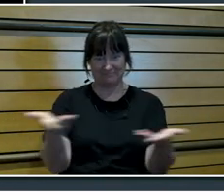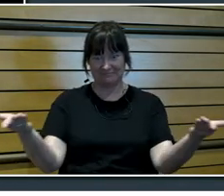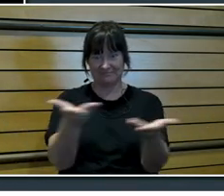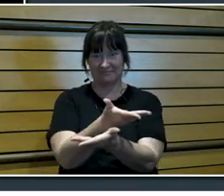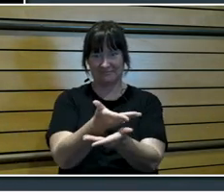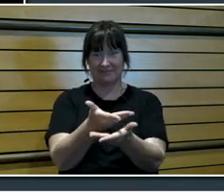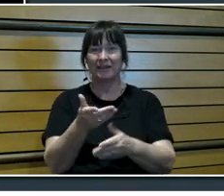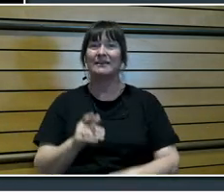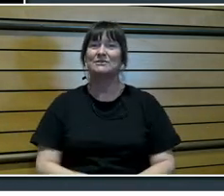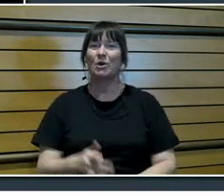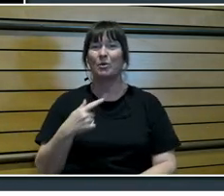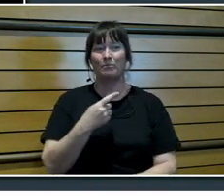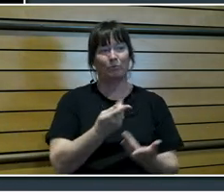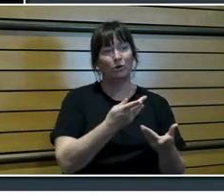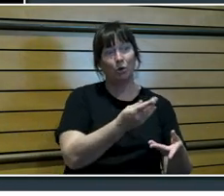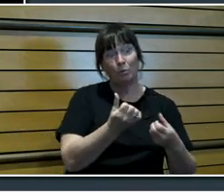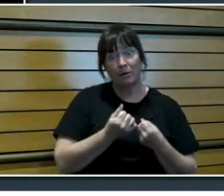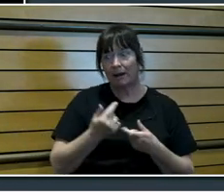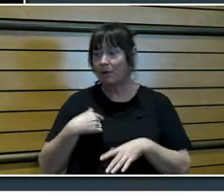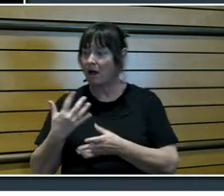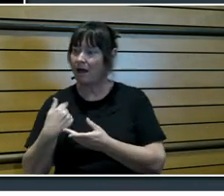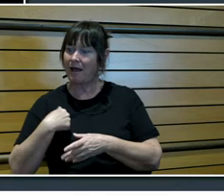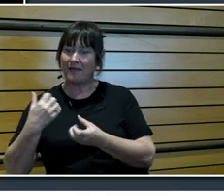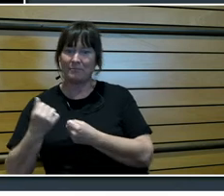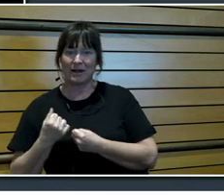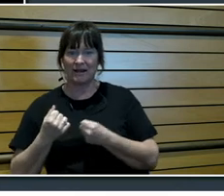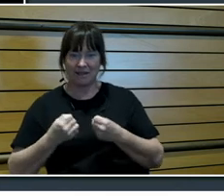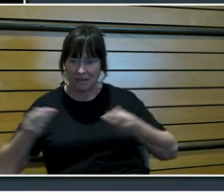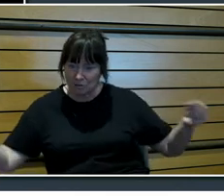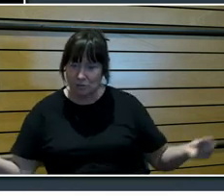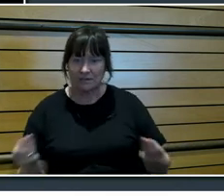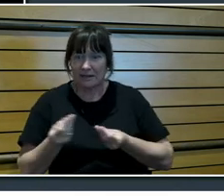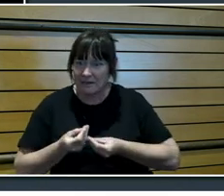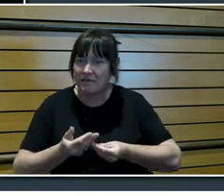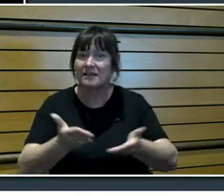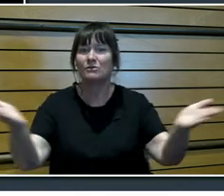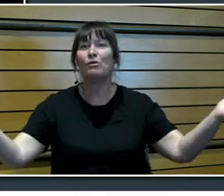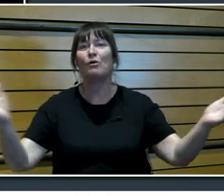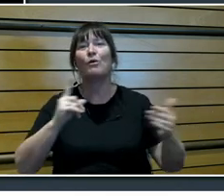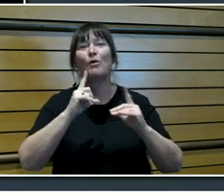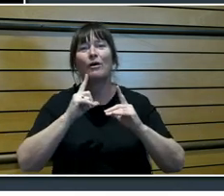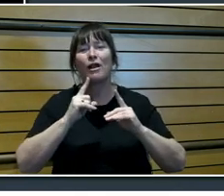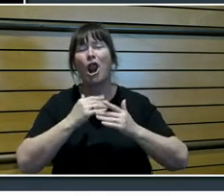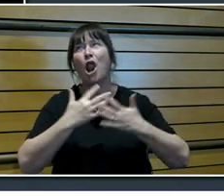Between what you bring and what I bring lies the field of limitless opportunities, possibilities. I'll meet you